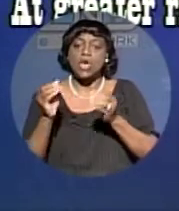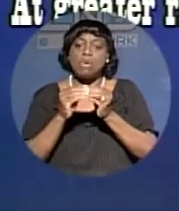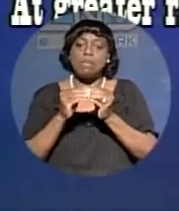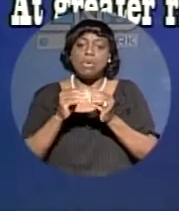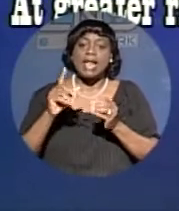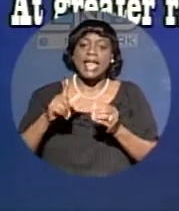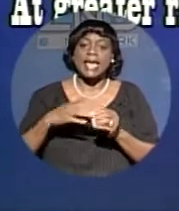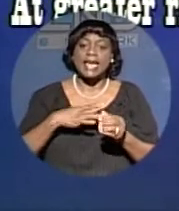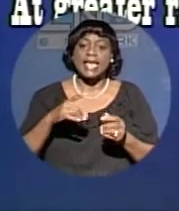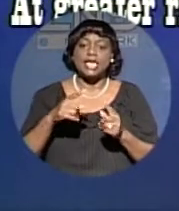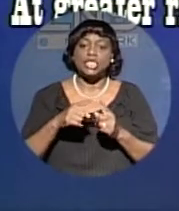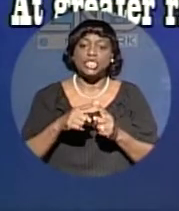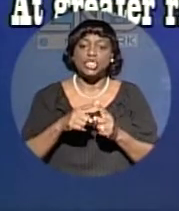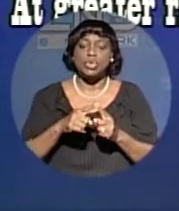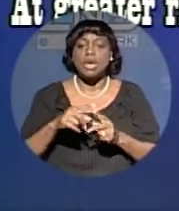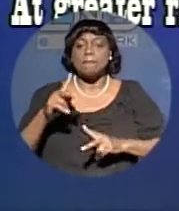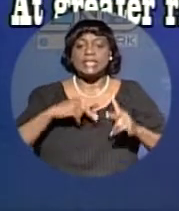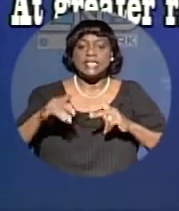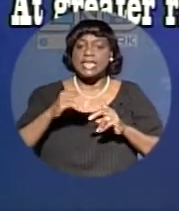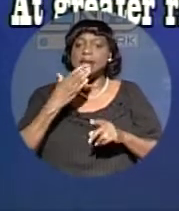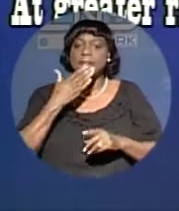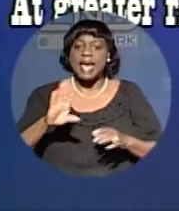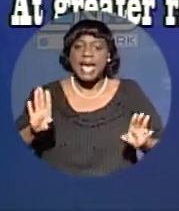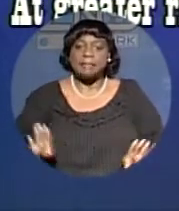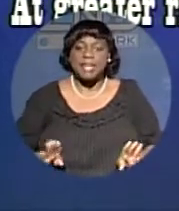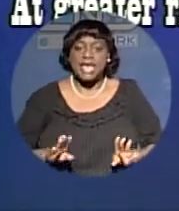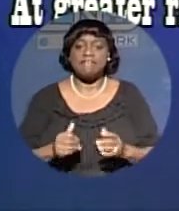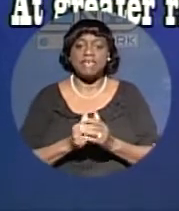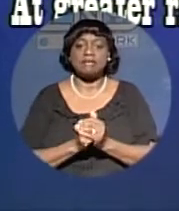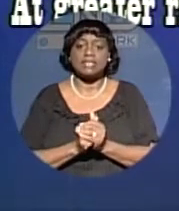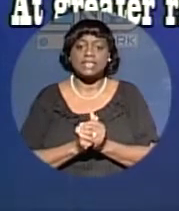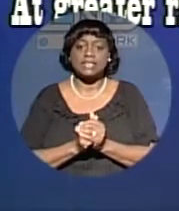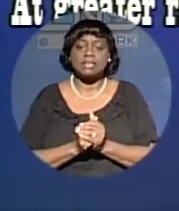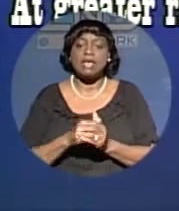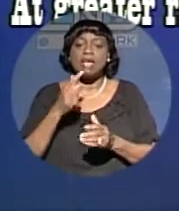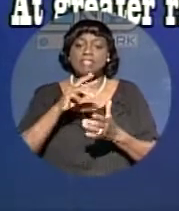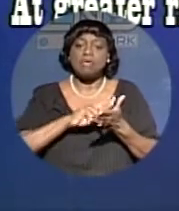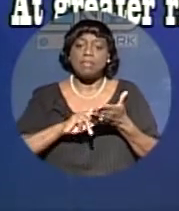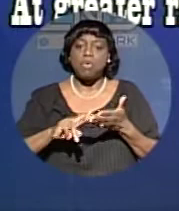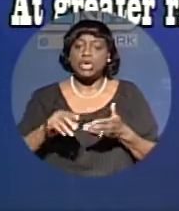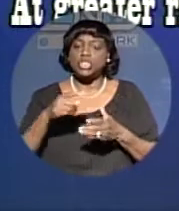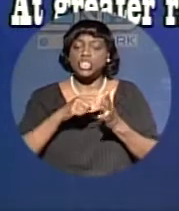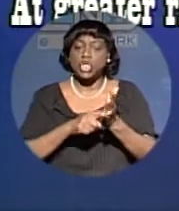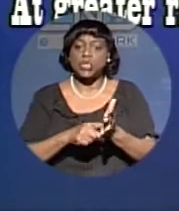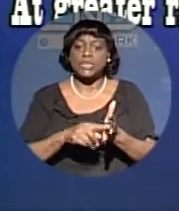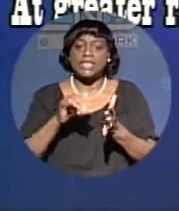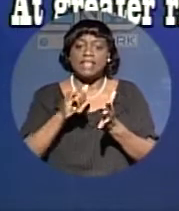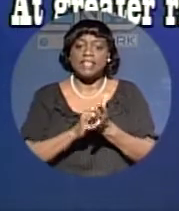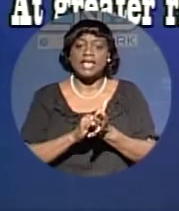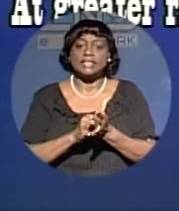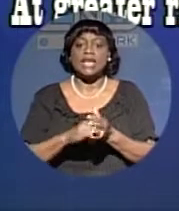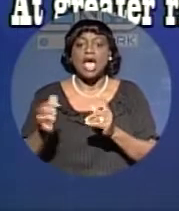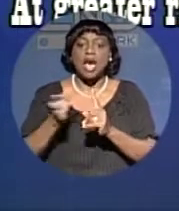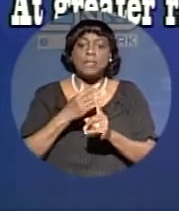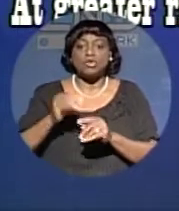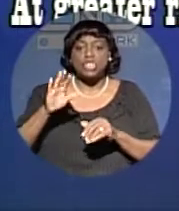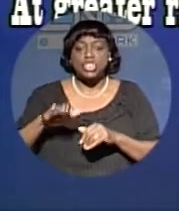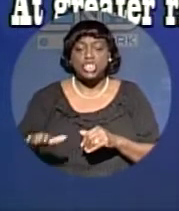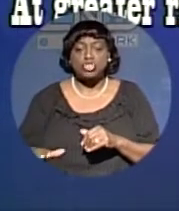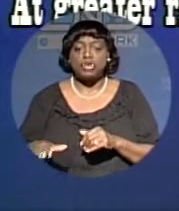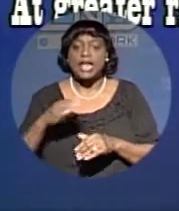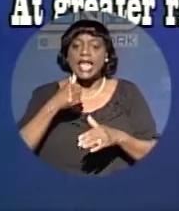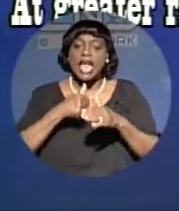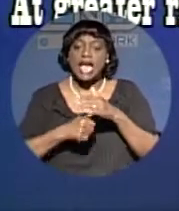to participate in deviant behaviors than other types of gun owners. The report also shows that abused children and